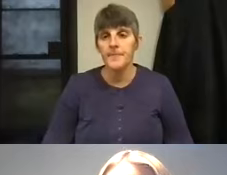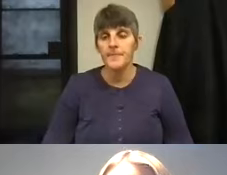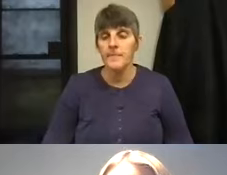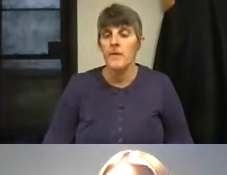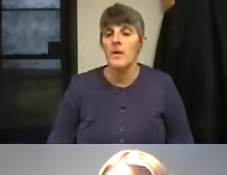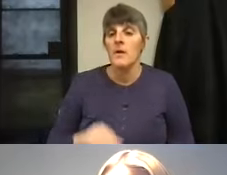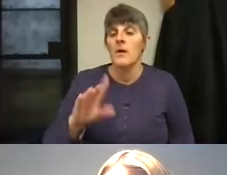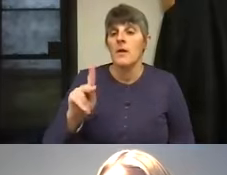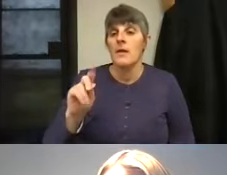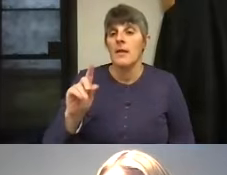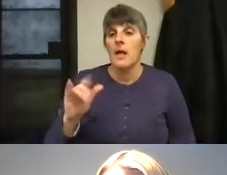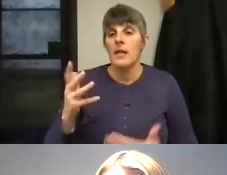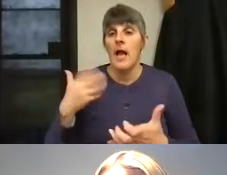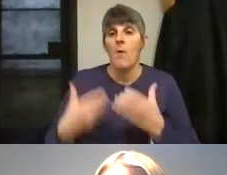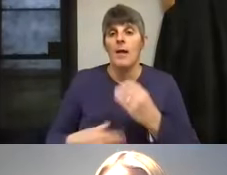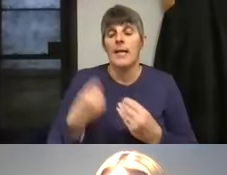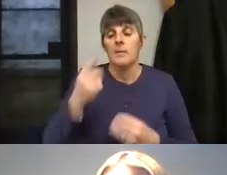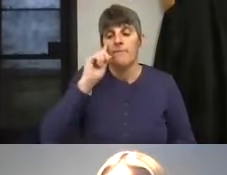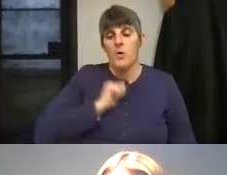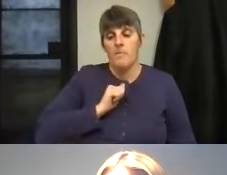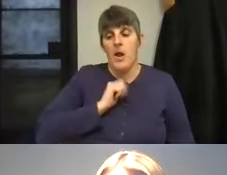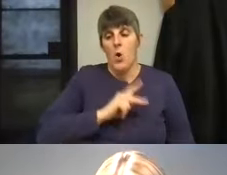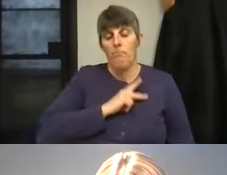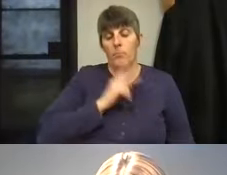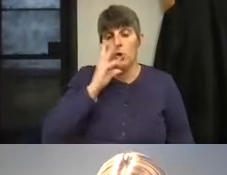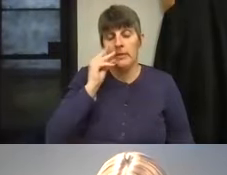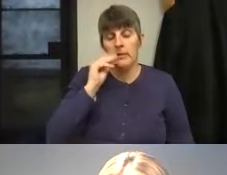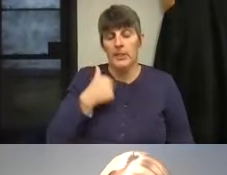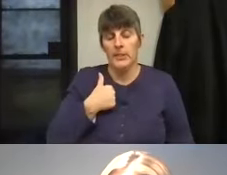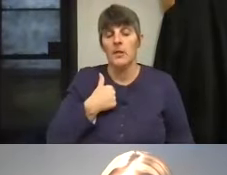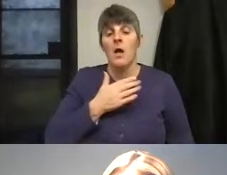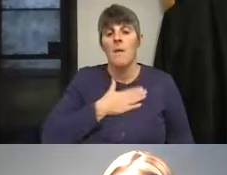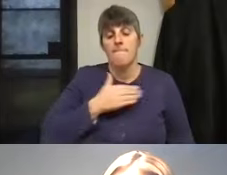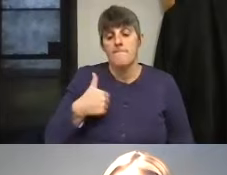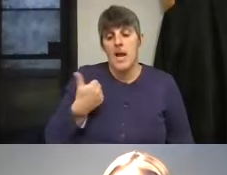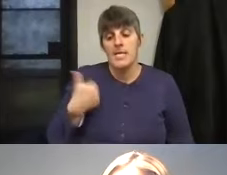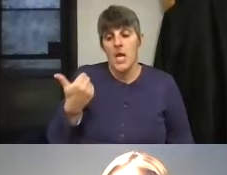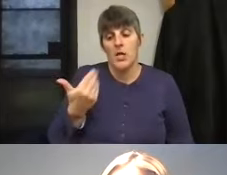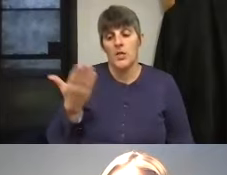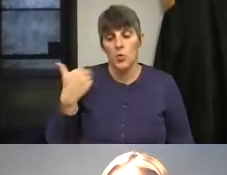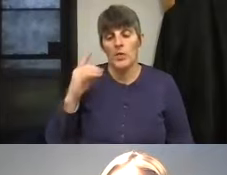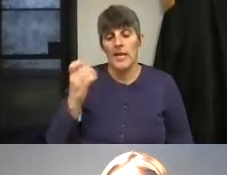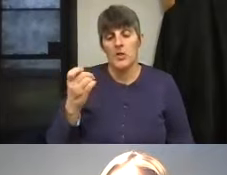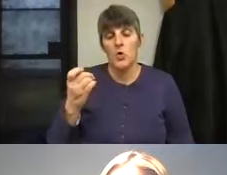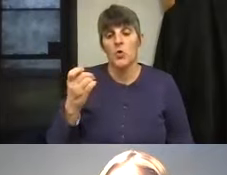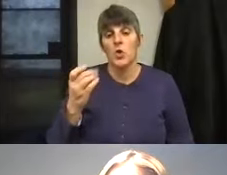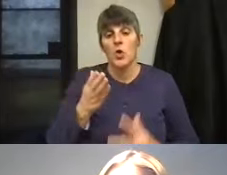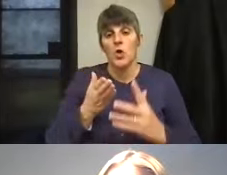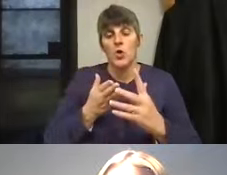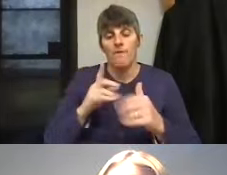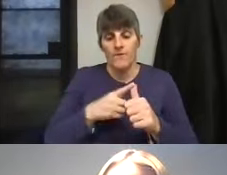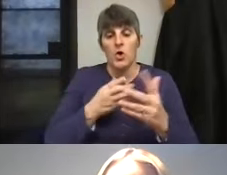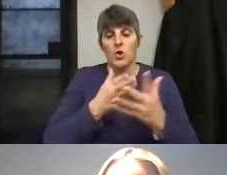I was going to add something, and just from my own personal experience, my youngest was diagnosed through first